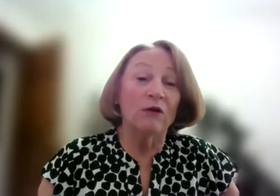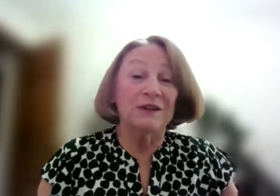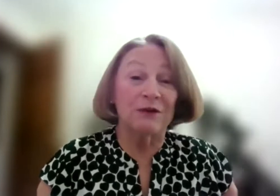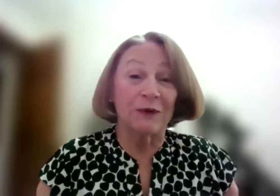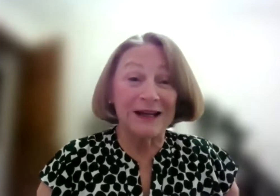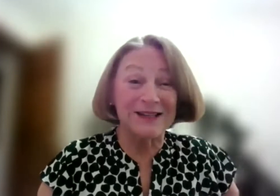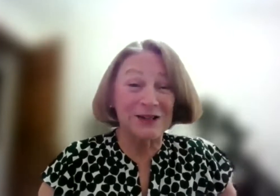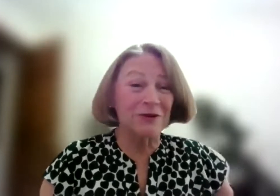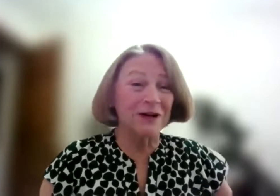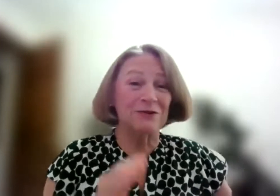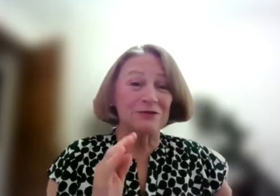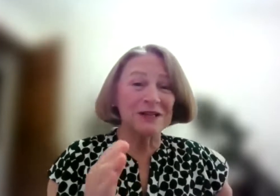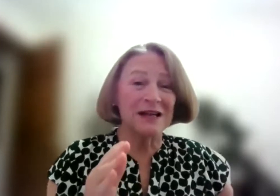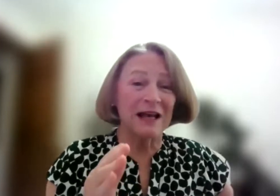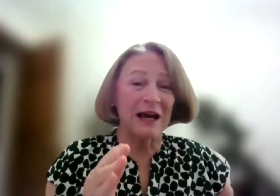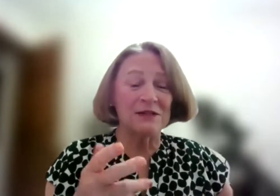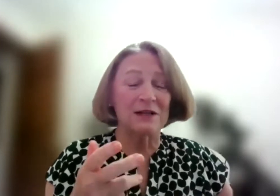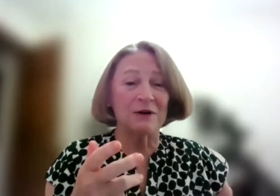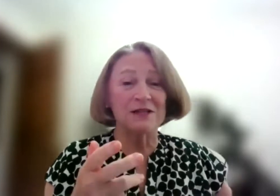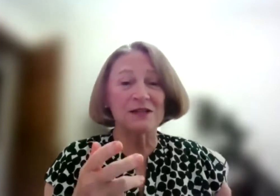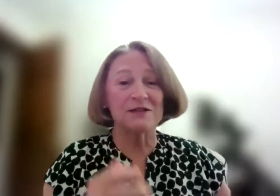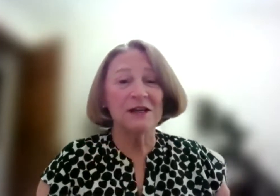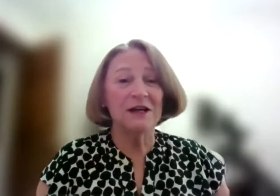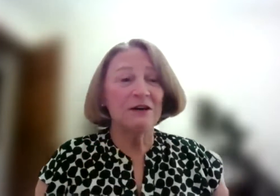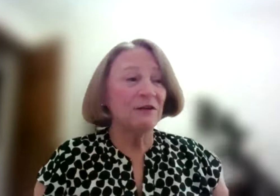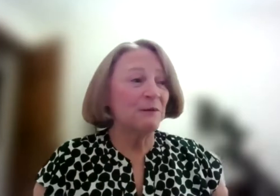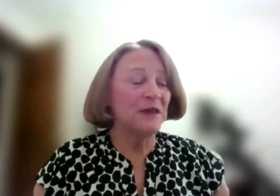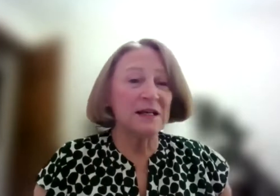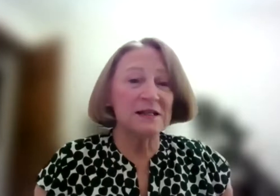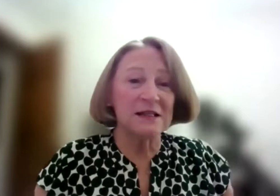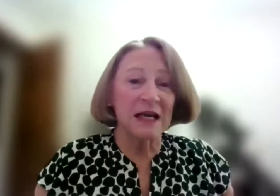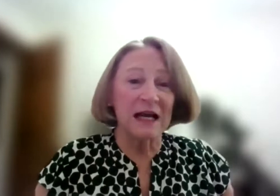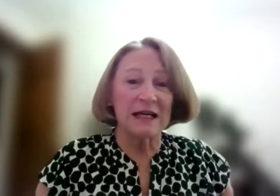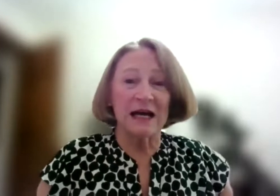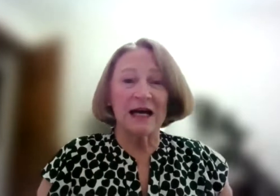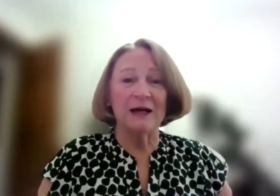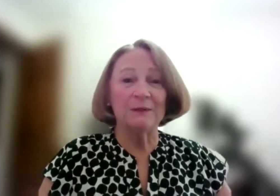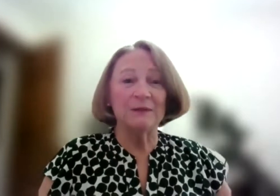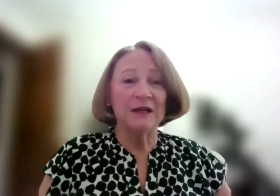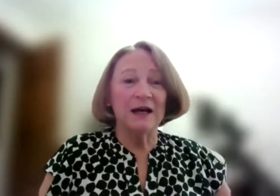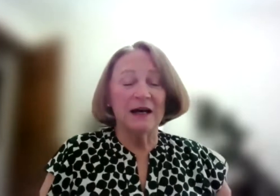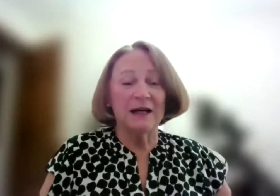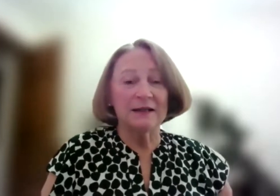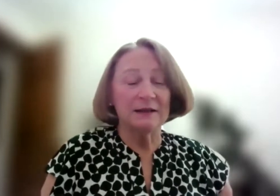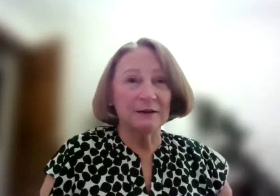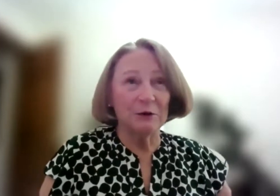at all different ways to try to address that housing crisis, from things like